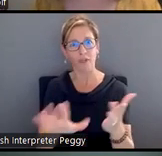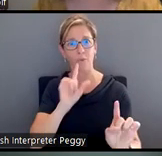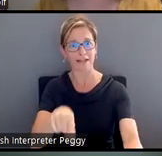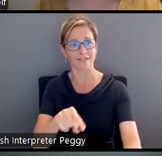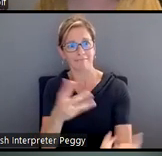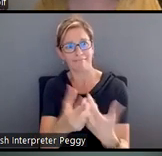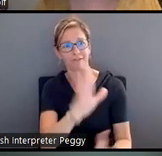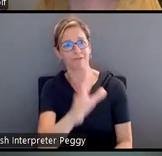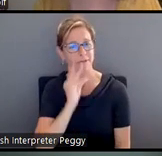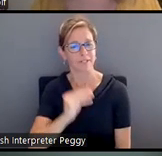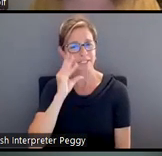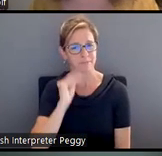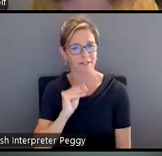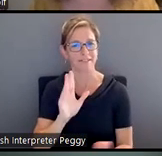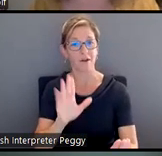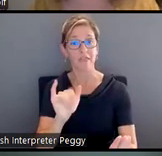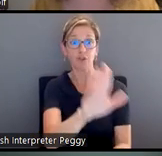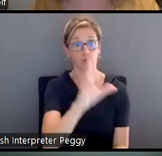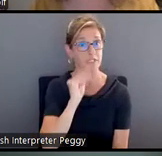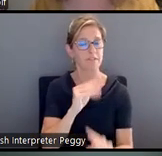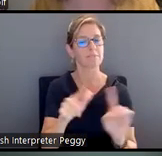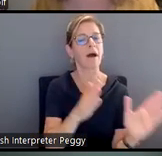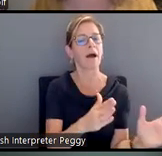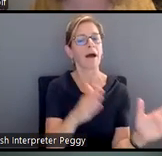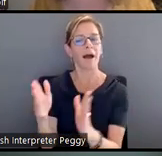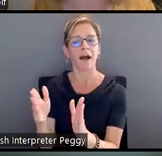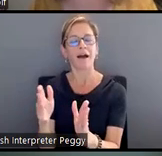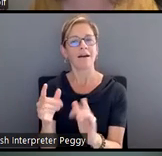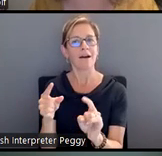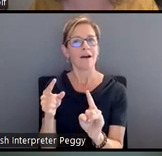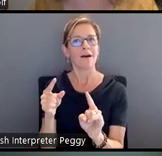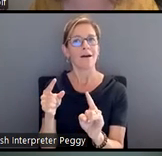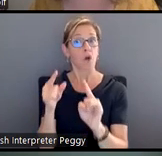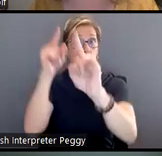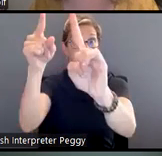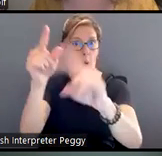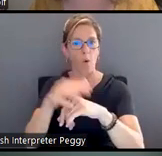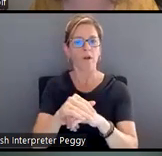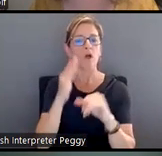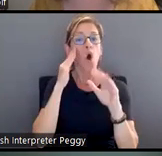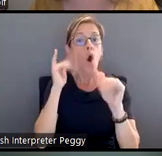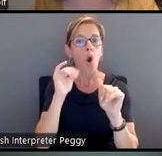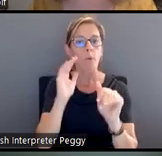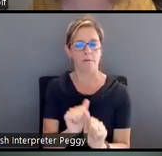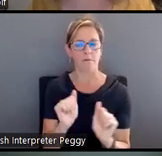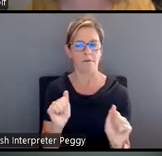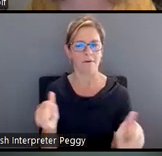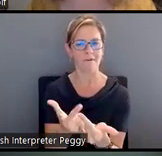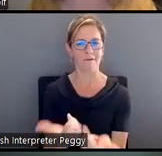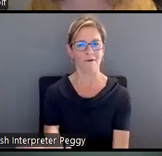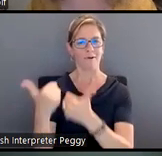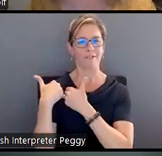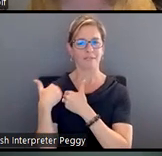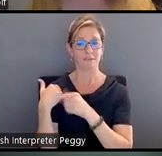though, what are we looking for, we want to begin to achieve the idea that everyone starts to feel responsible. I'm delighted